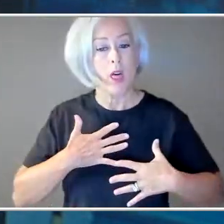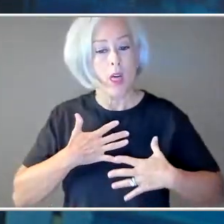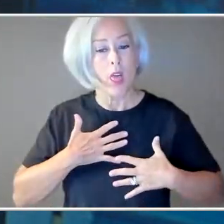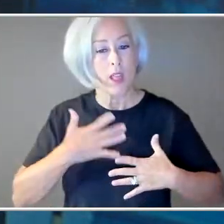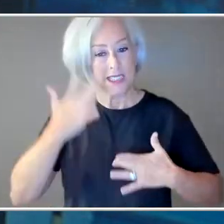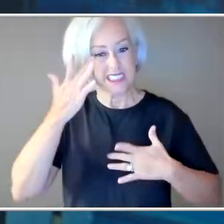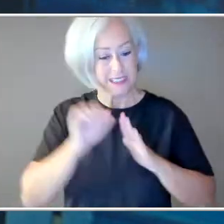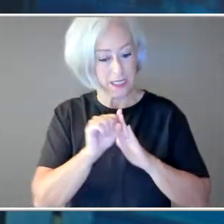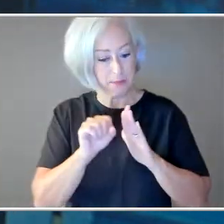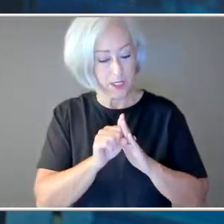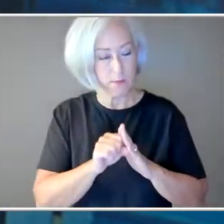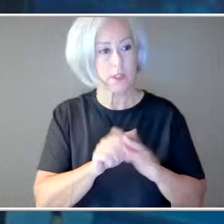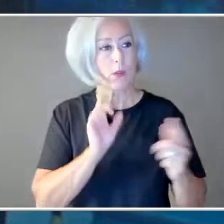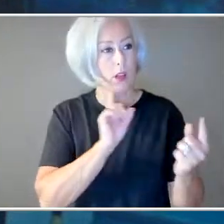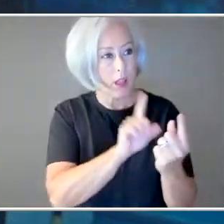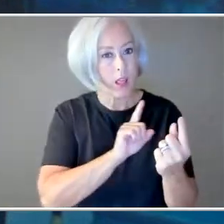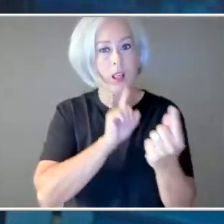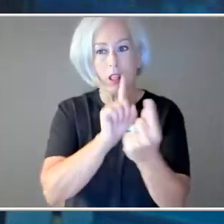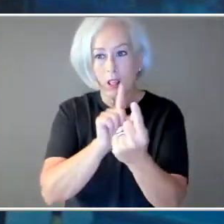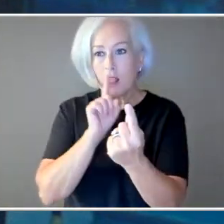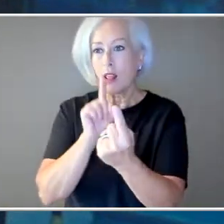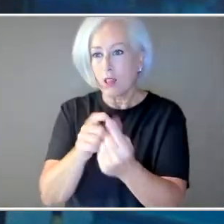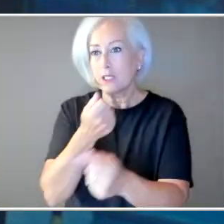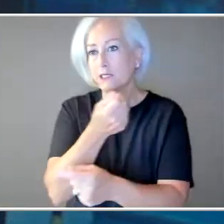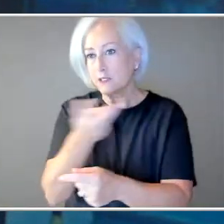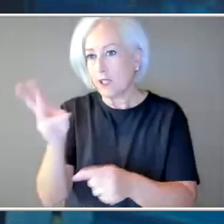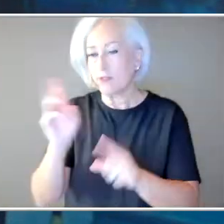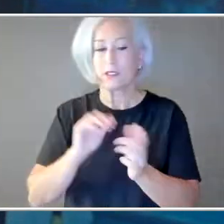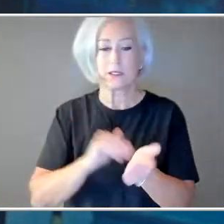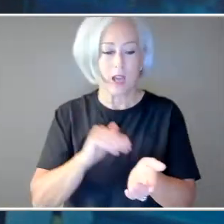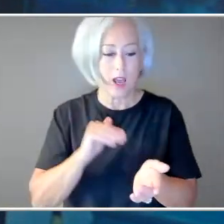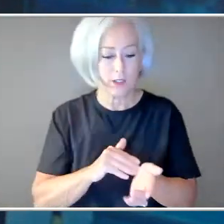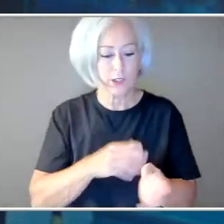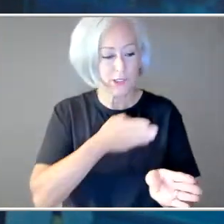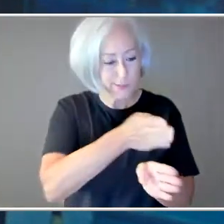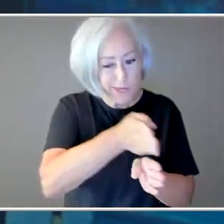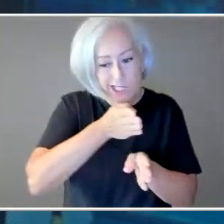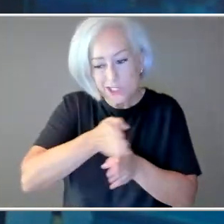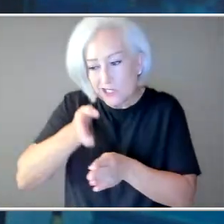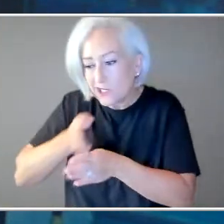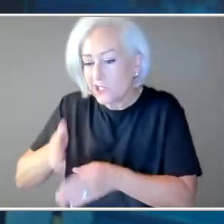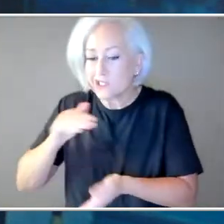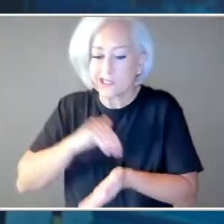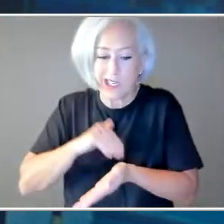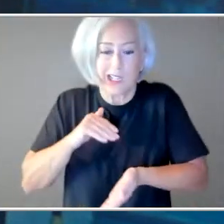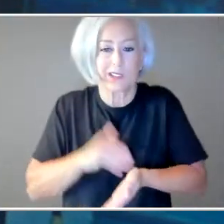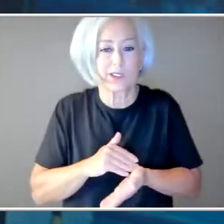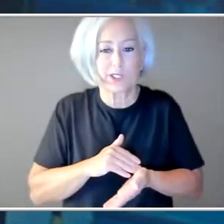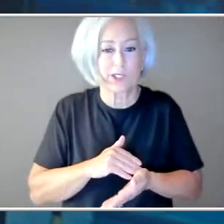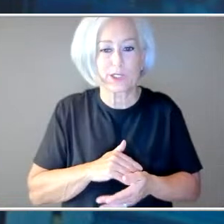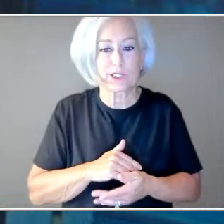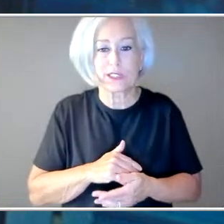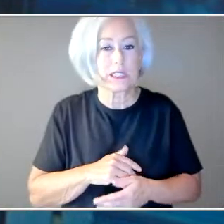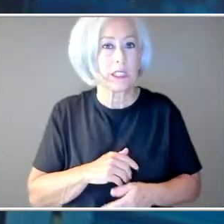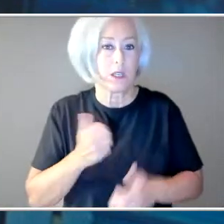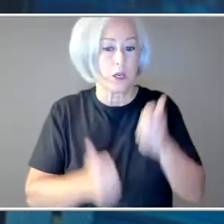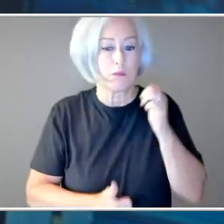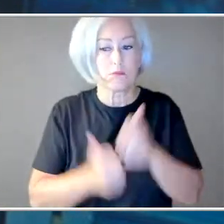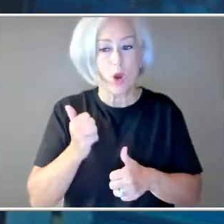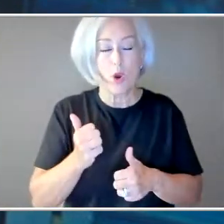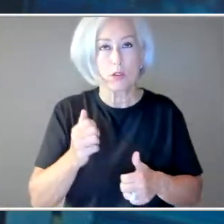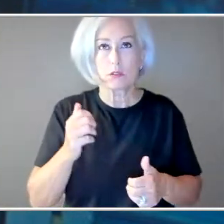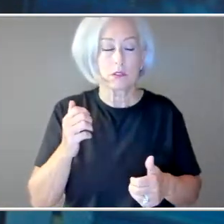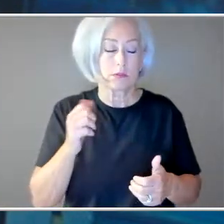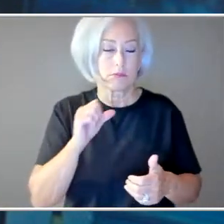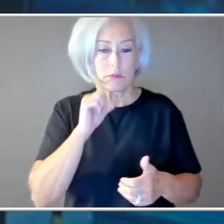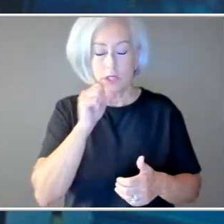many doctors, went to many different specialists. It wasn't top of mind for a lot of people, so